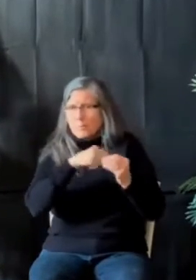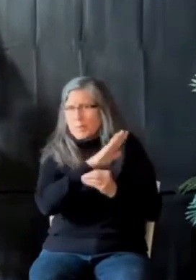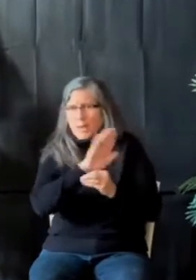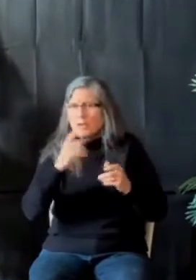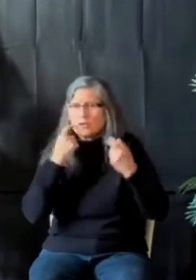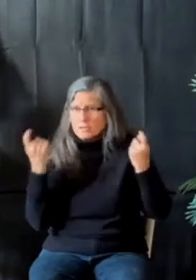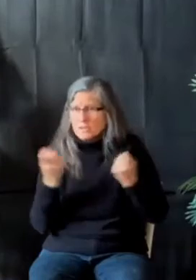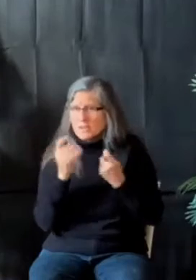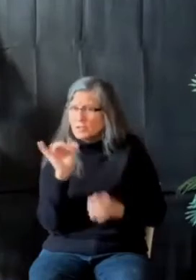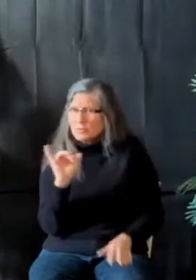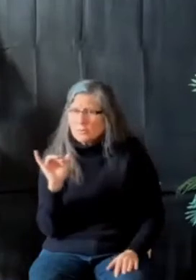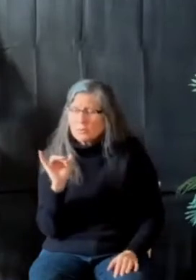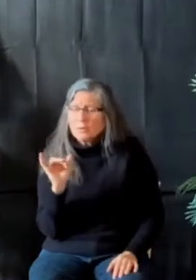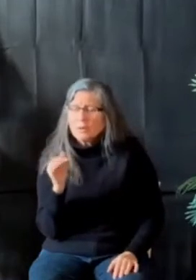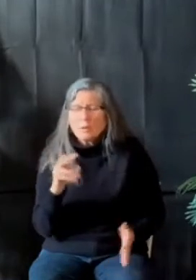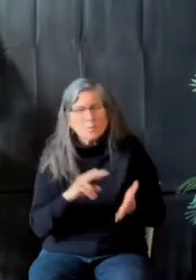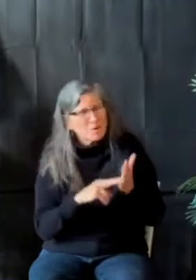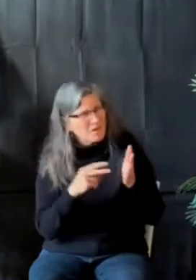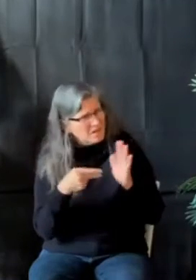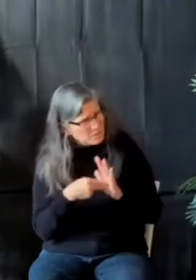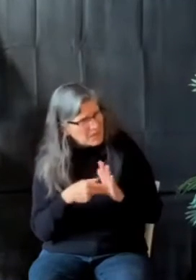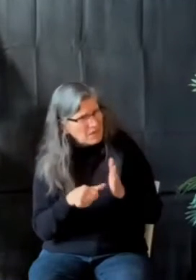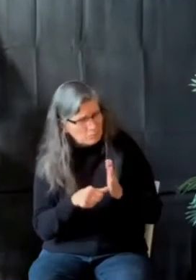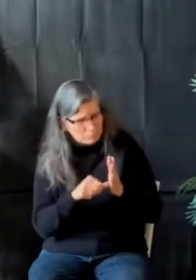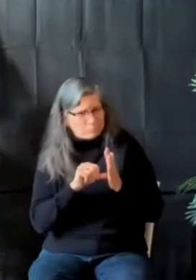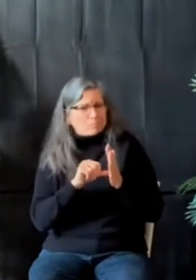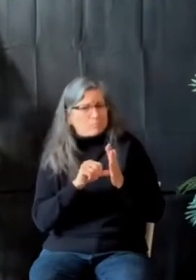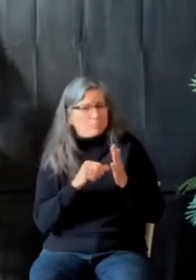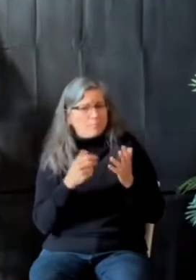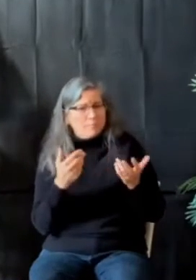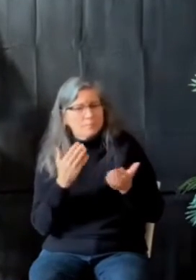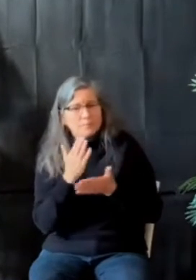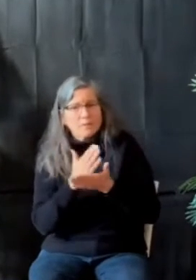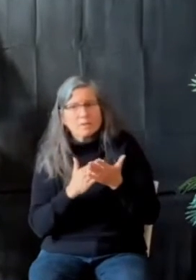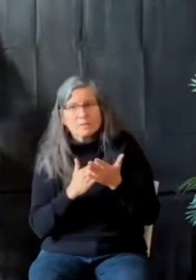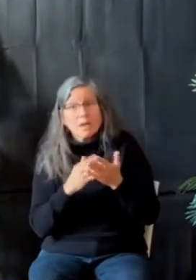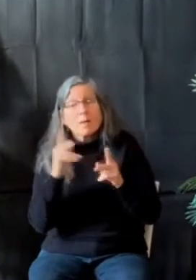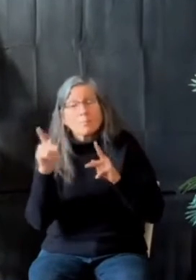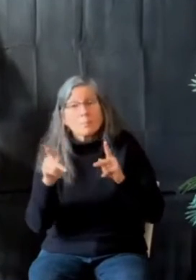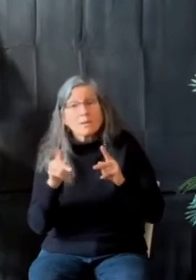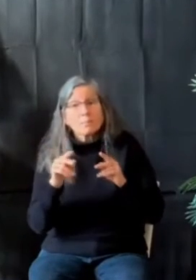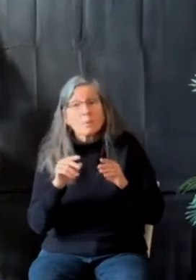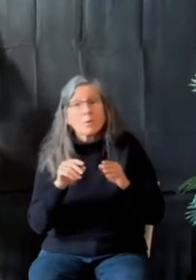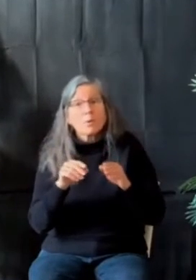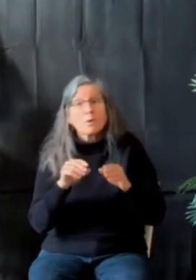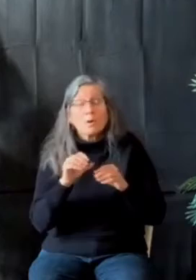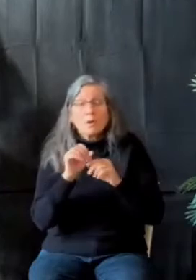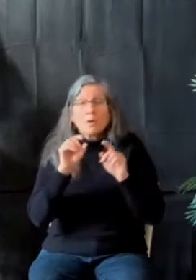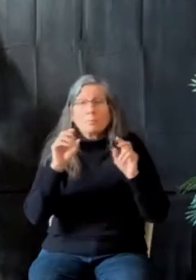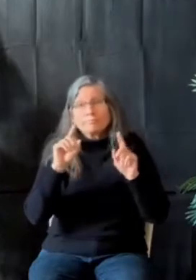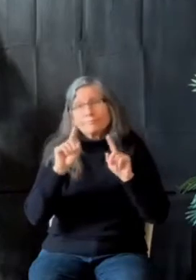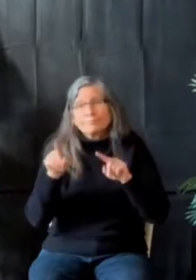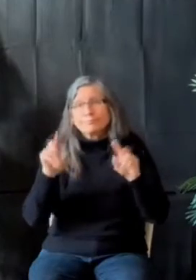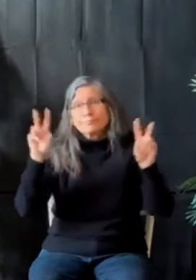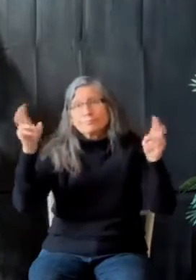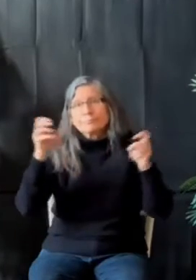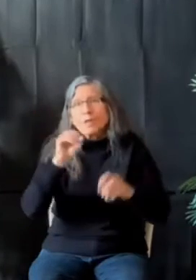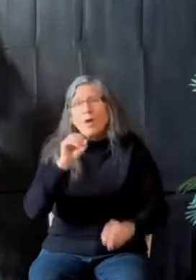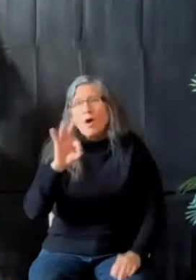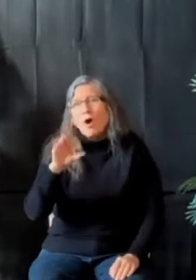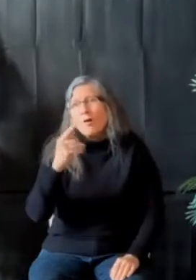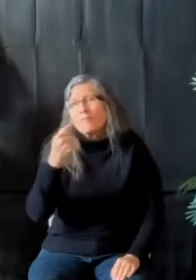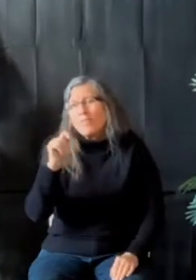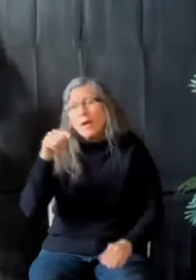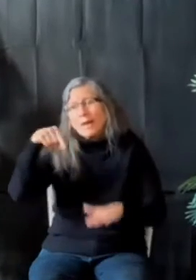sin. You say, what do you mean by that? Some people go off a deep end. I'm the